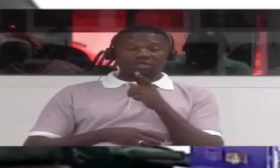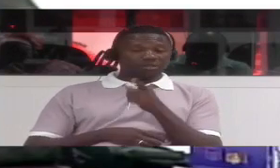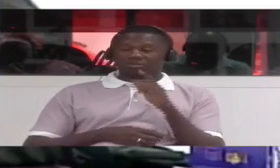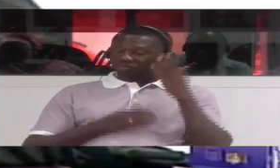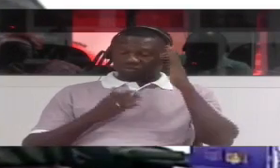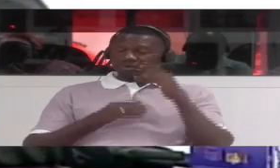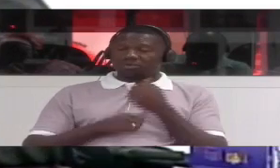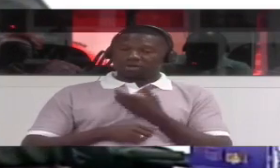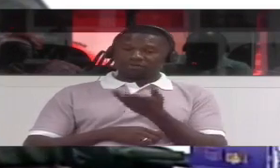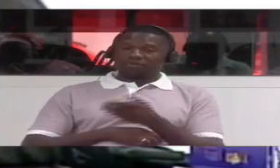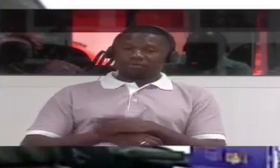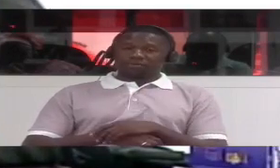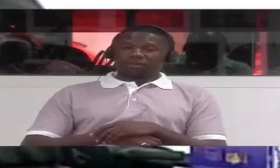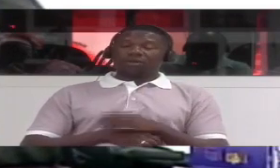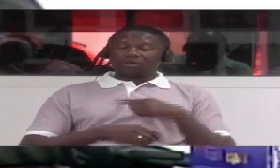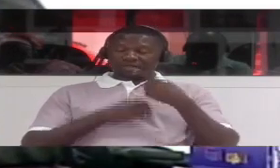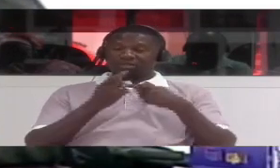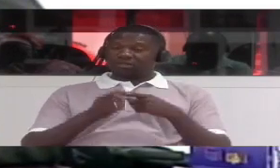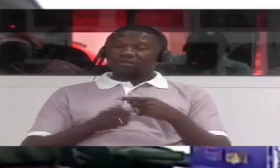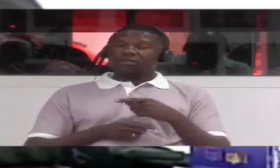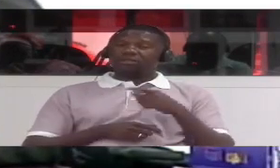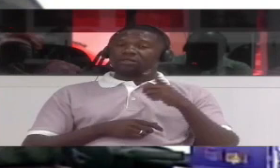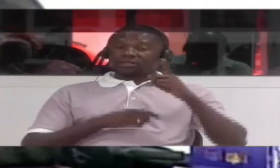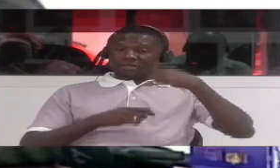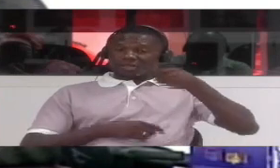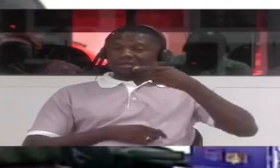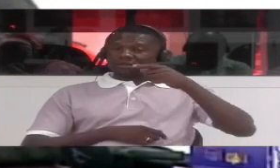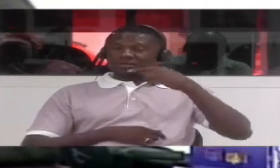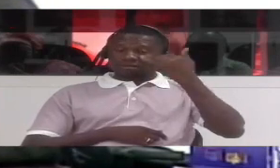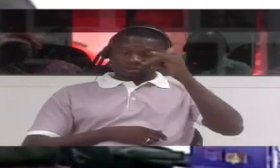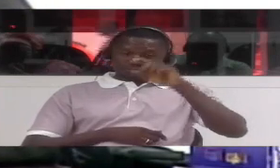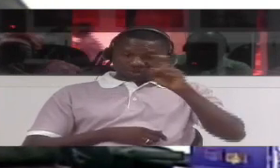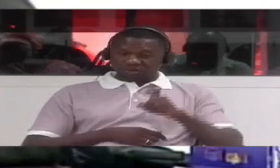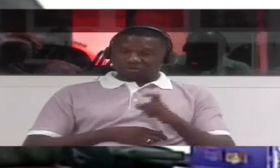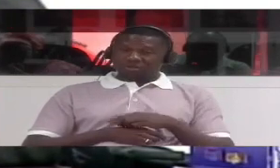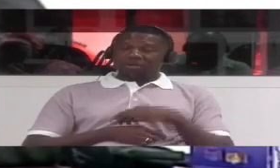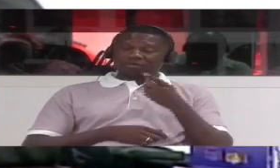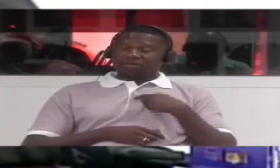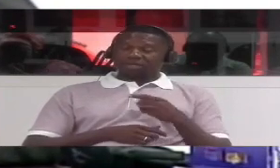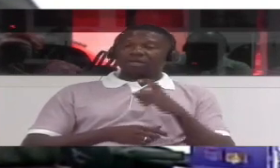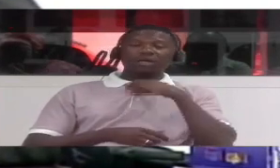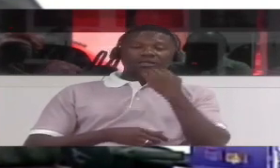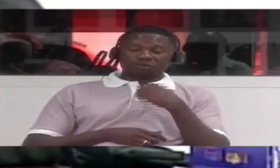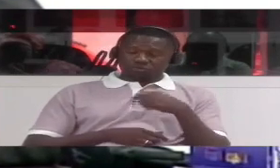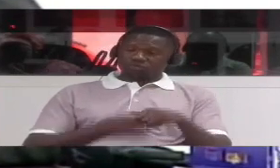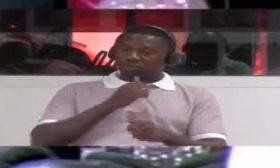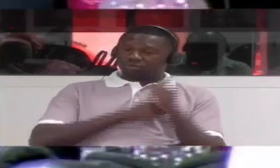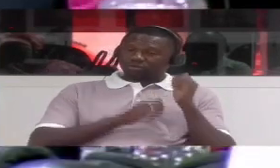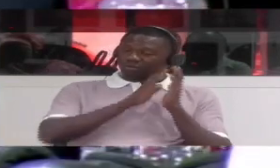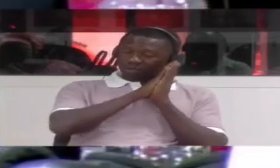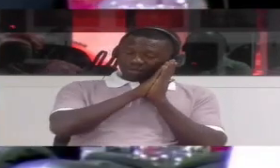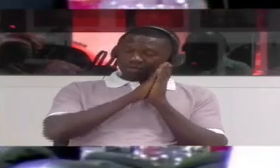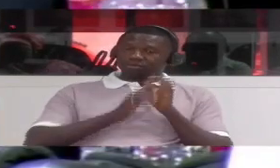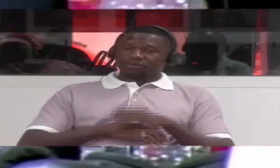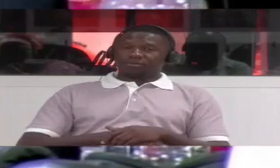when I don't know whether I had answered their right question or what. But well, they suddenly asked me to go to bed. Still focusing on